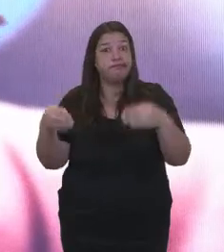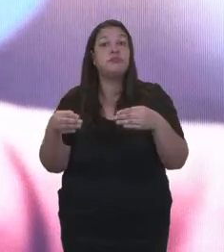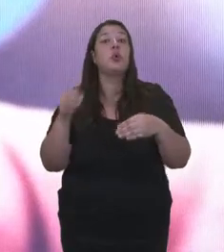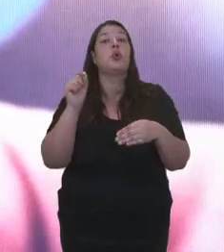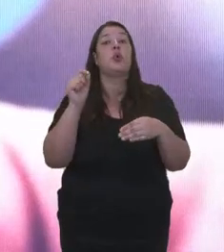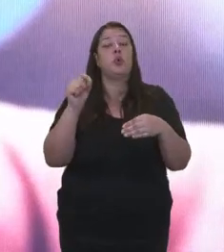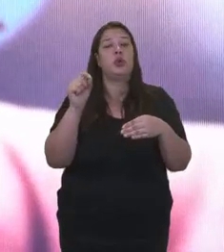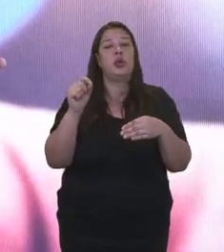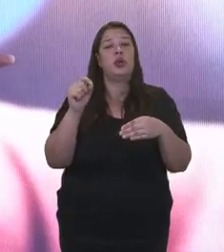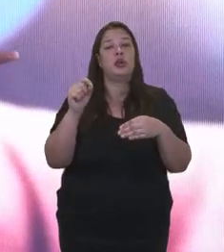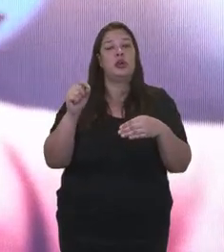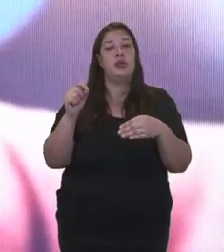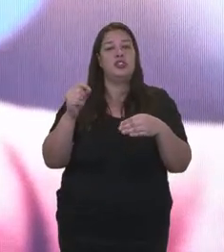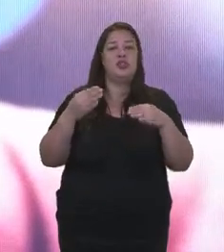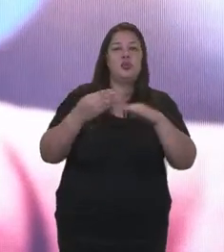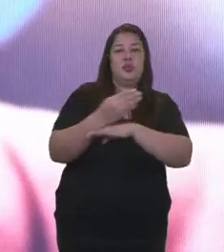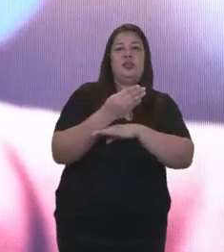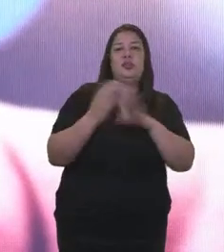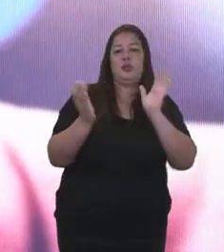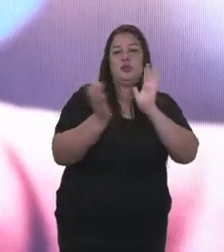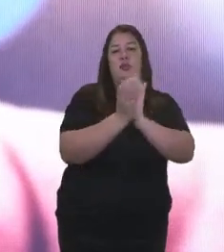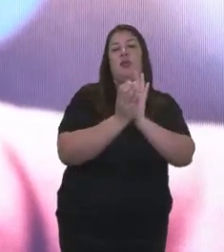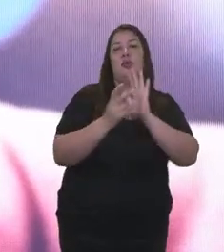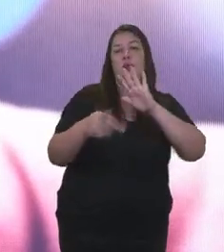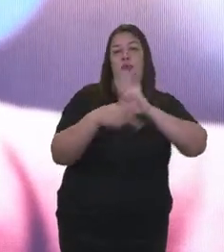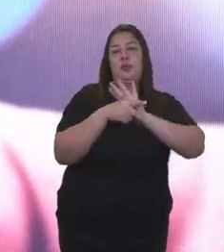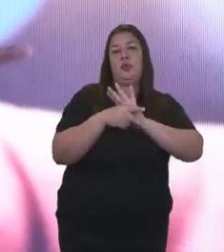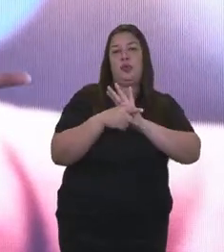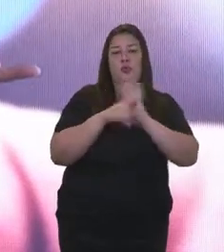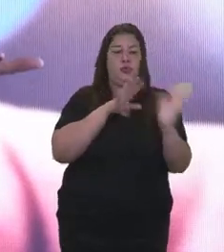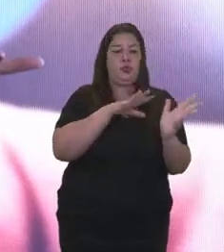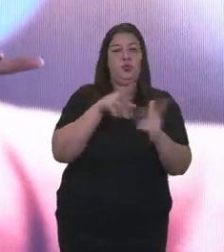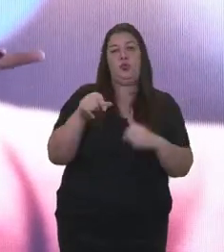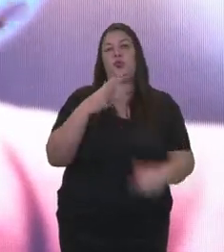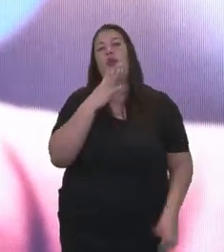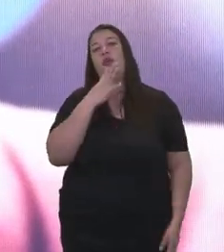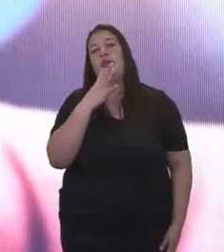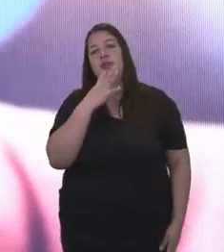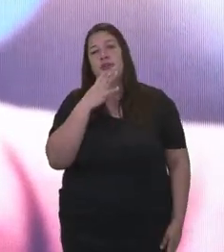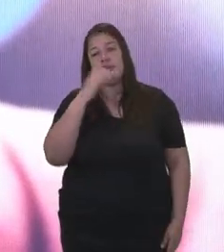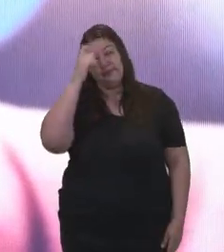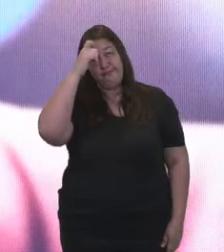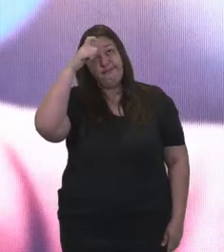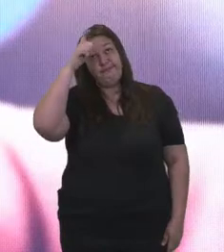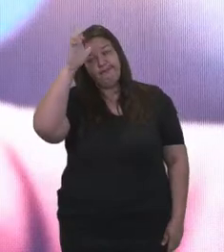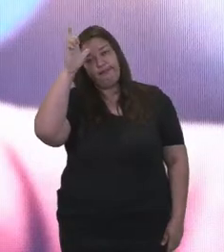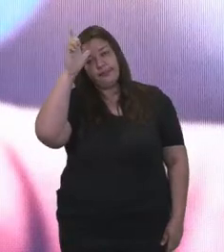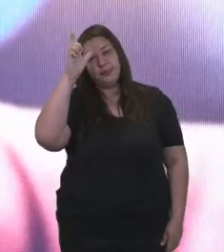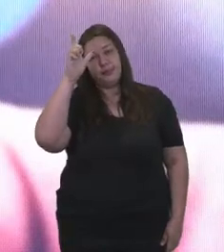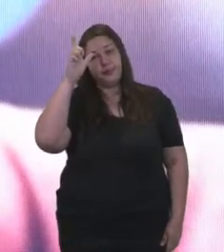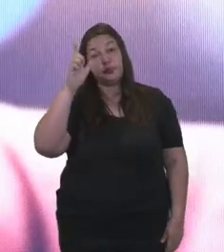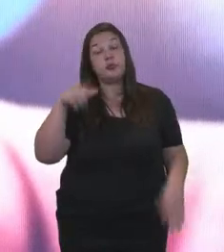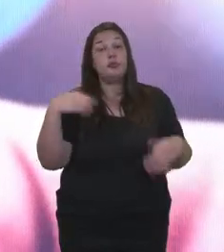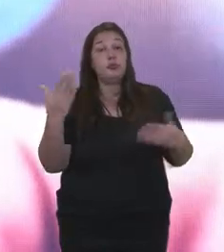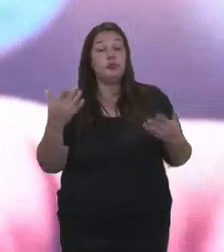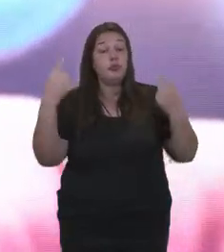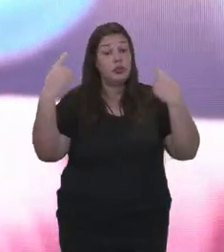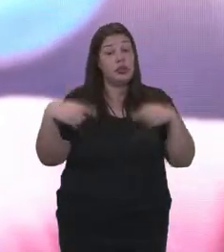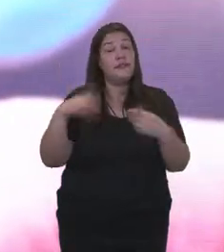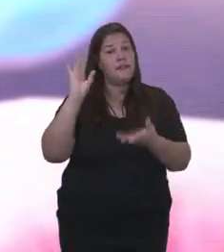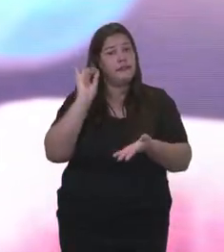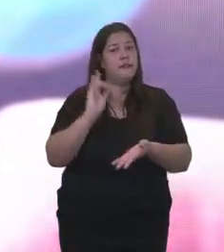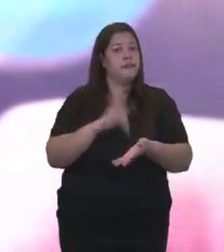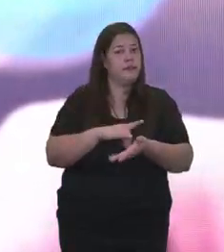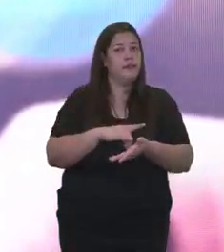the power of be part of the world through what? Through the knowledge. And so, and the